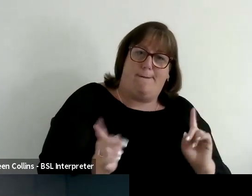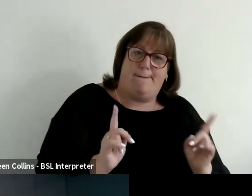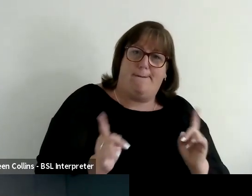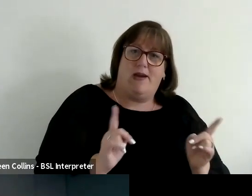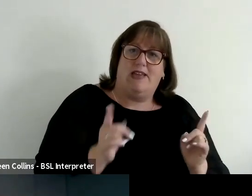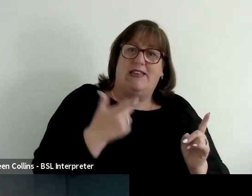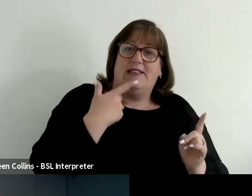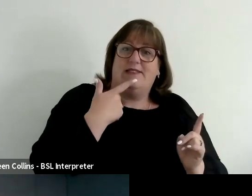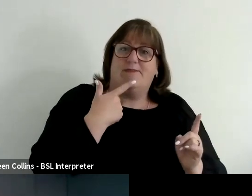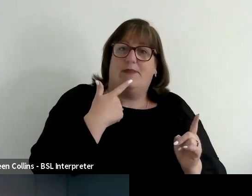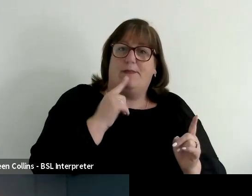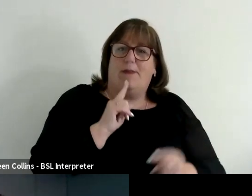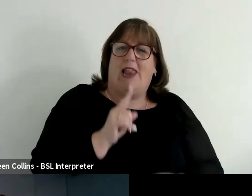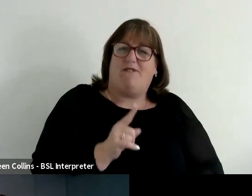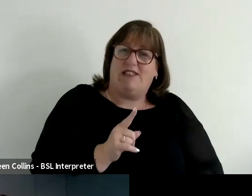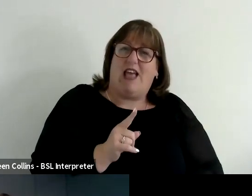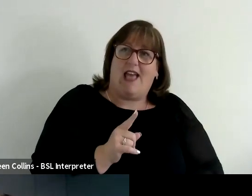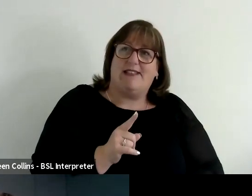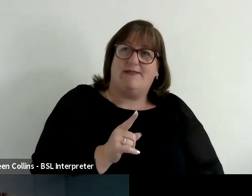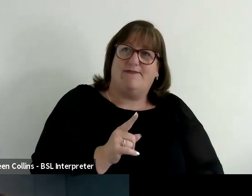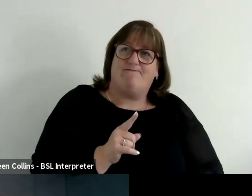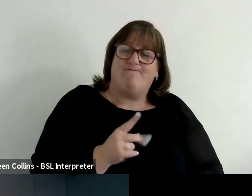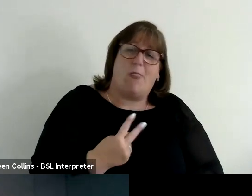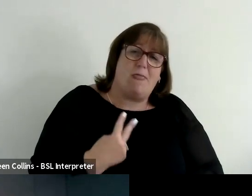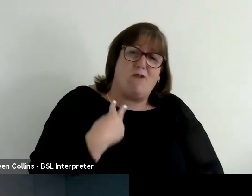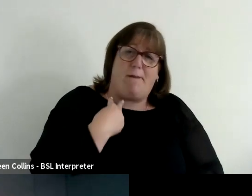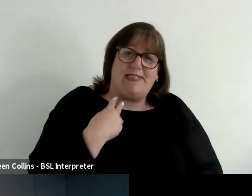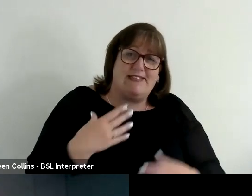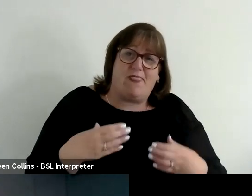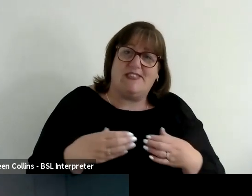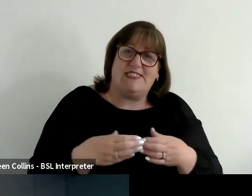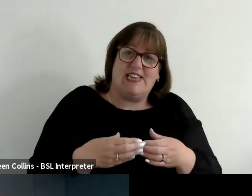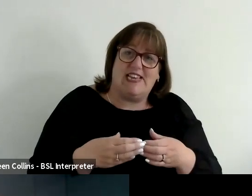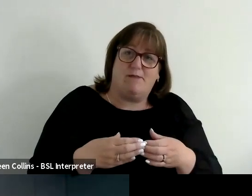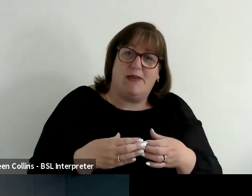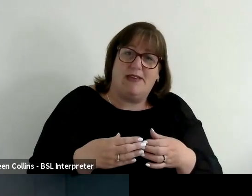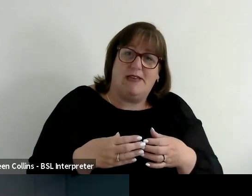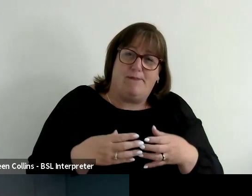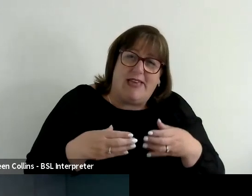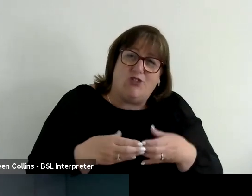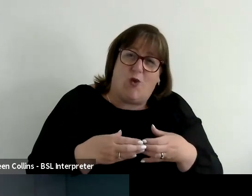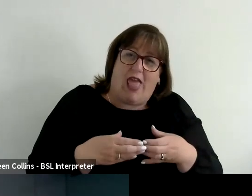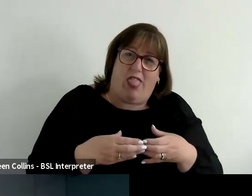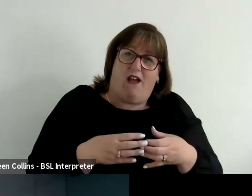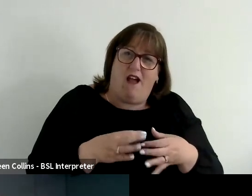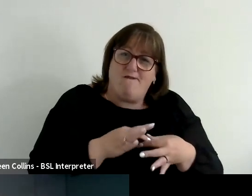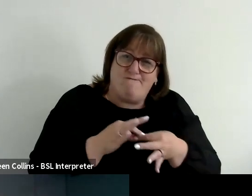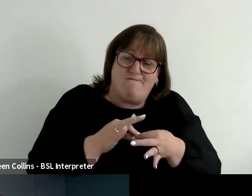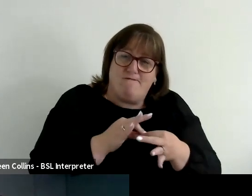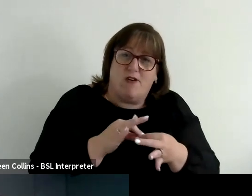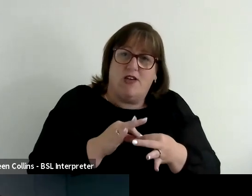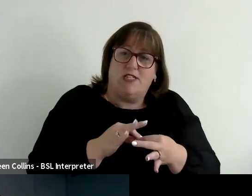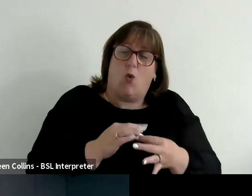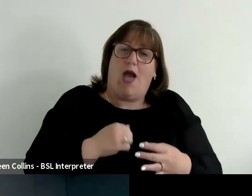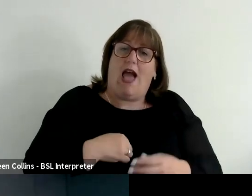have missed being together with their team. So our plan is not to have roles that are